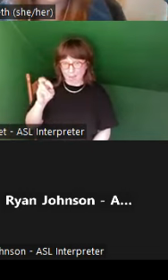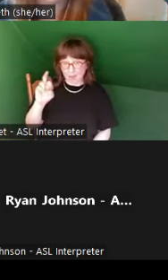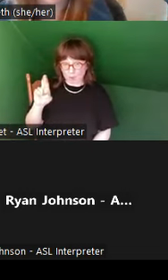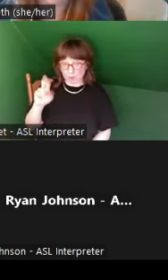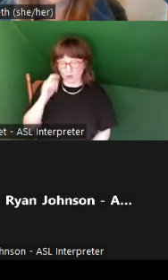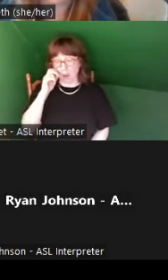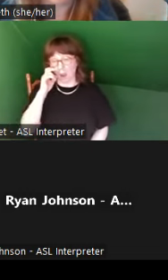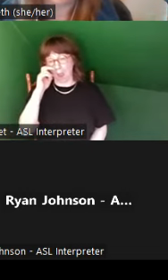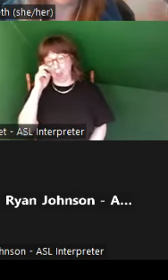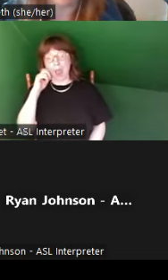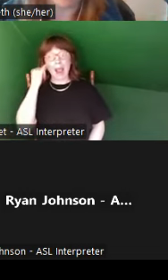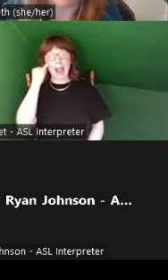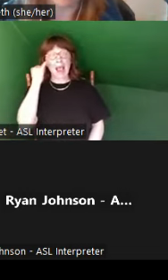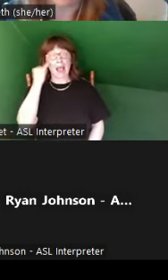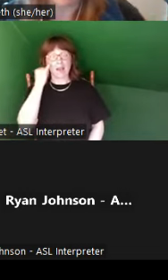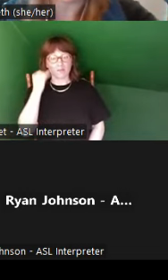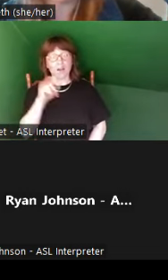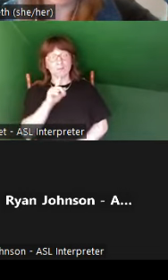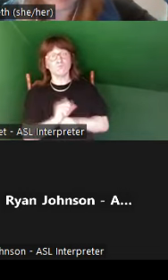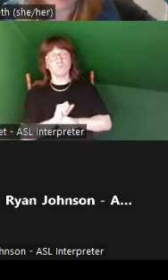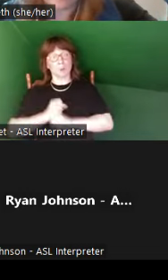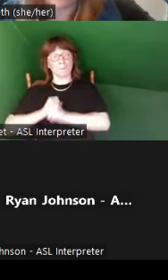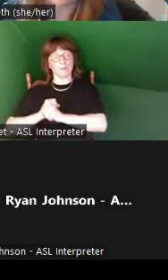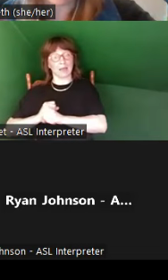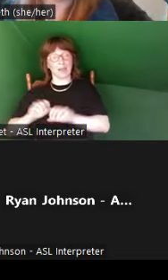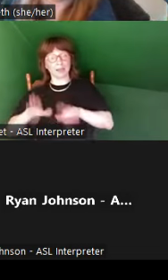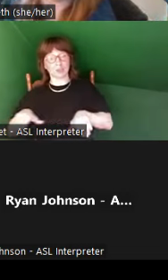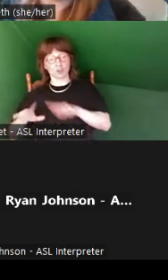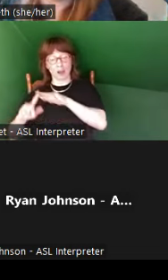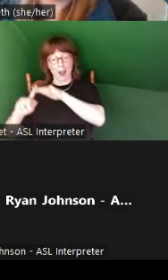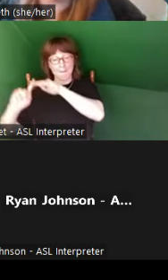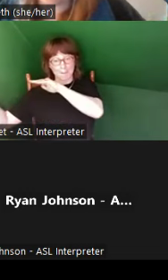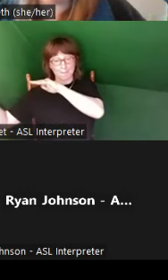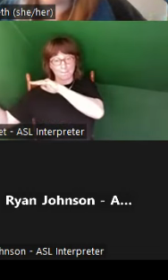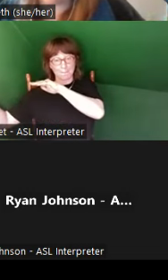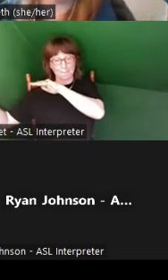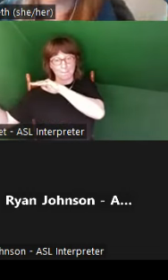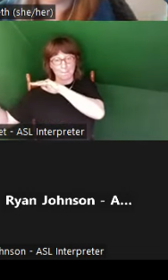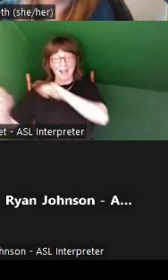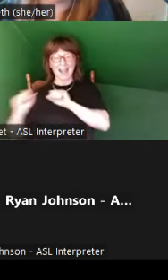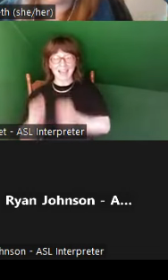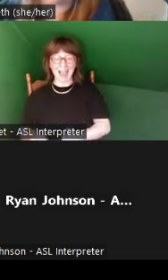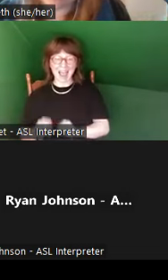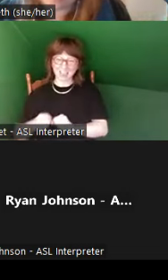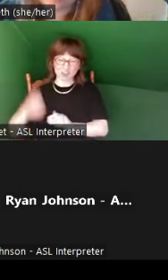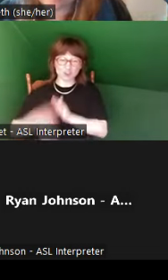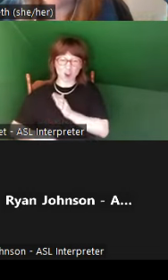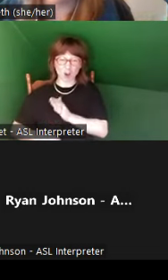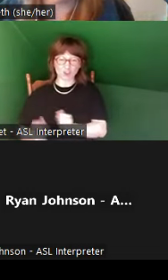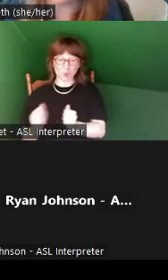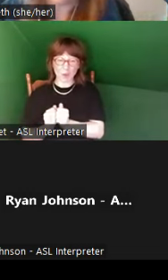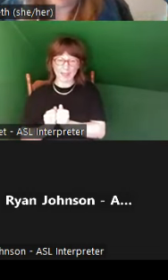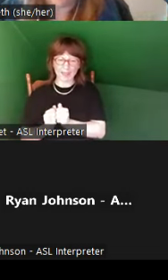If they do protect their children from the abuser by fleeing, they could get charged with kidnapping or custodial